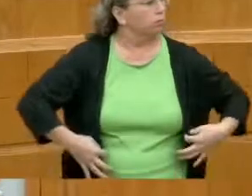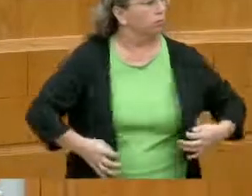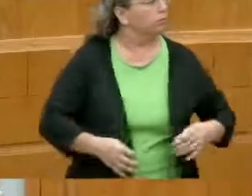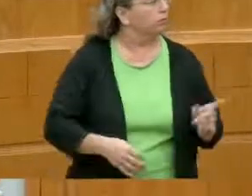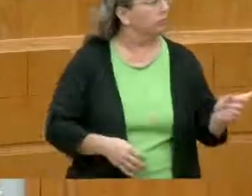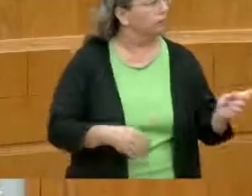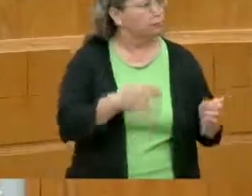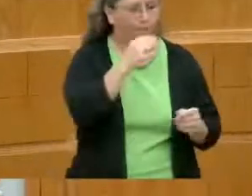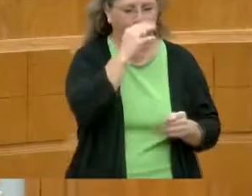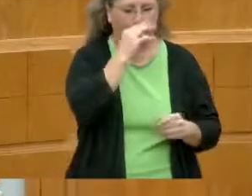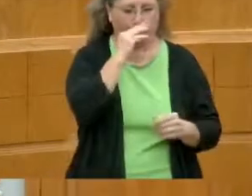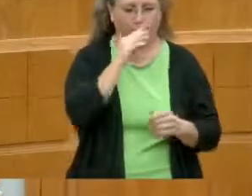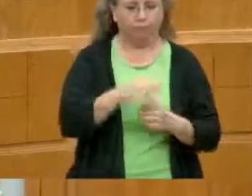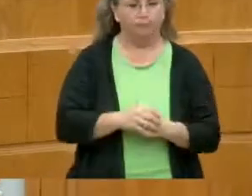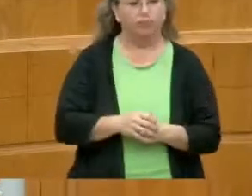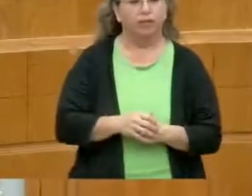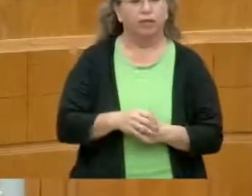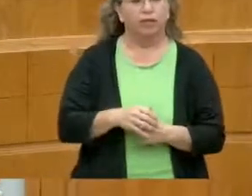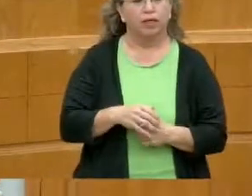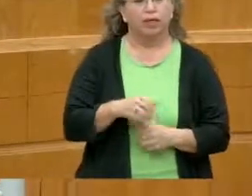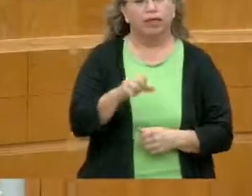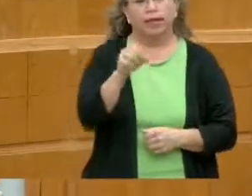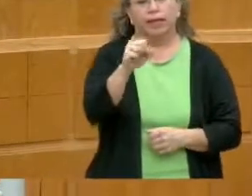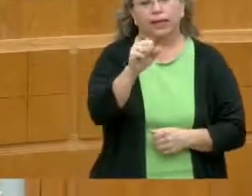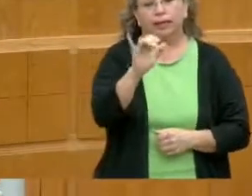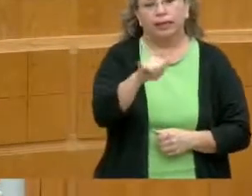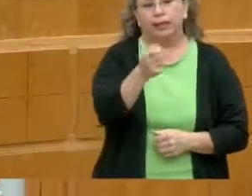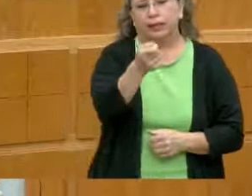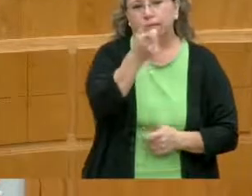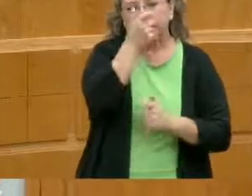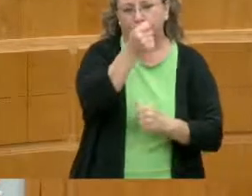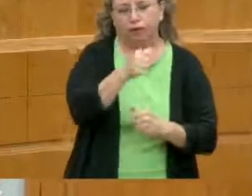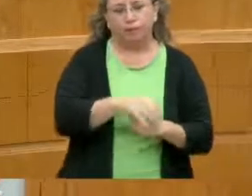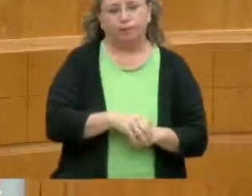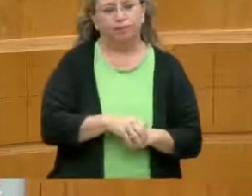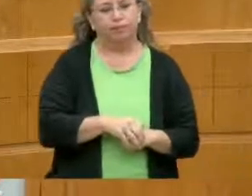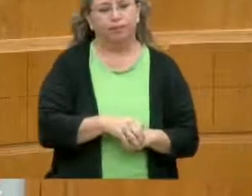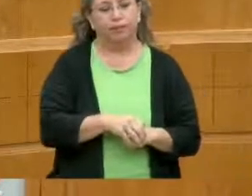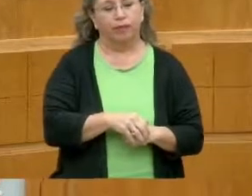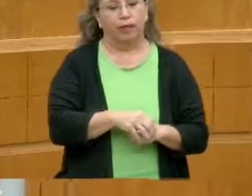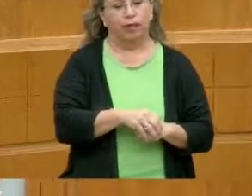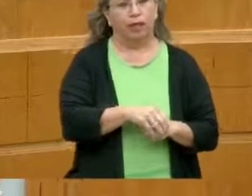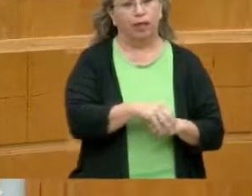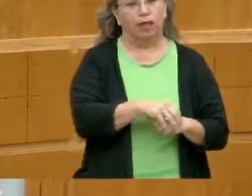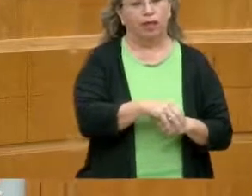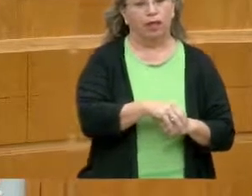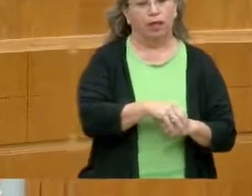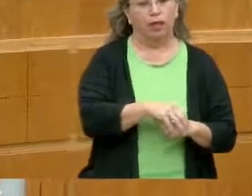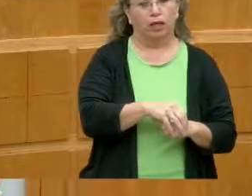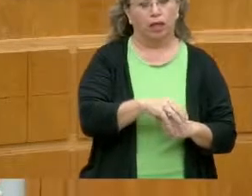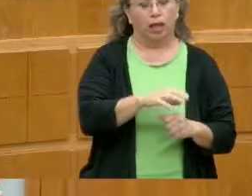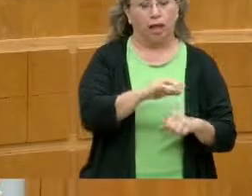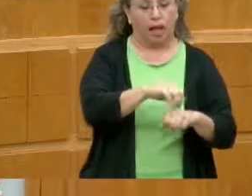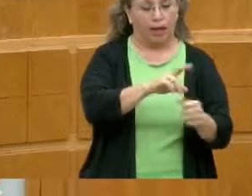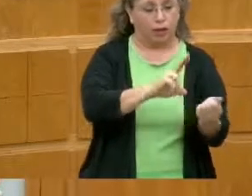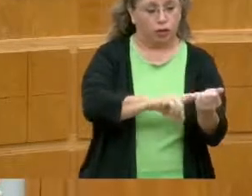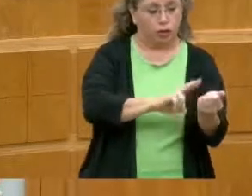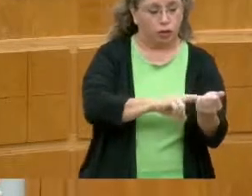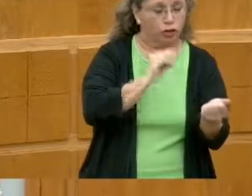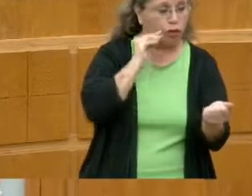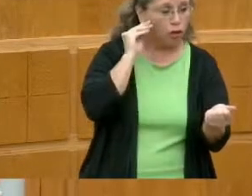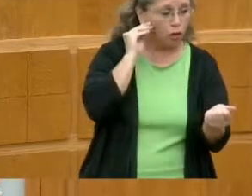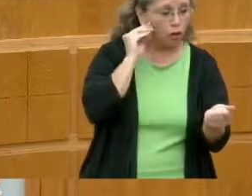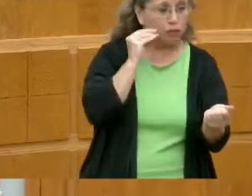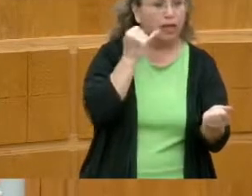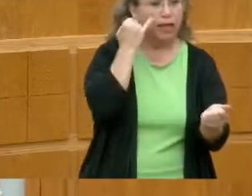We actually do, which is kind of interesting. So the nursing homes, those that have come back with some positive employees or residents, they have